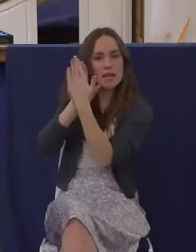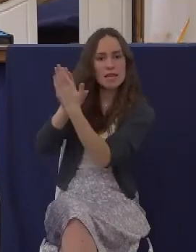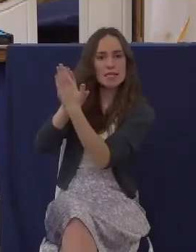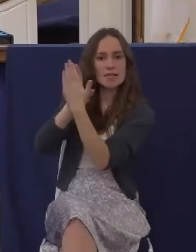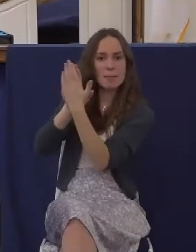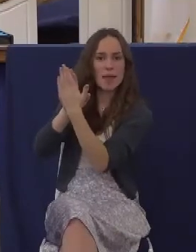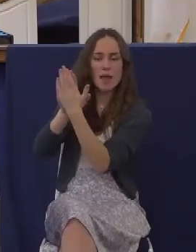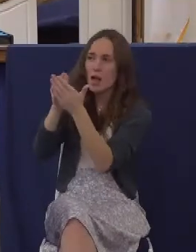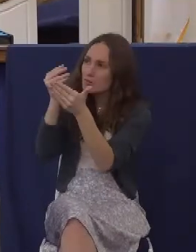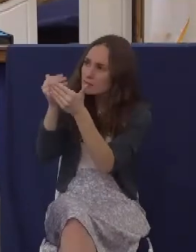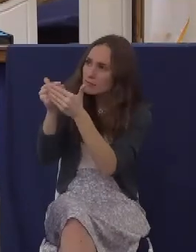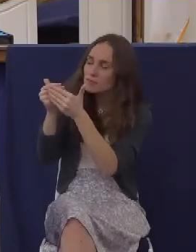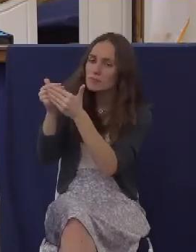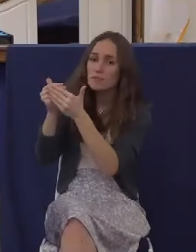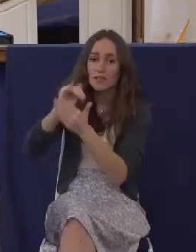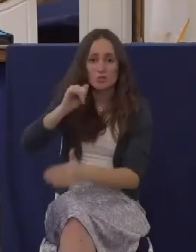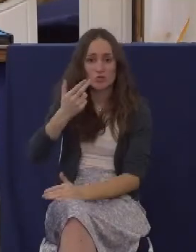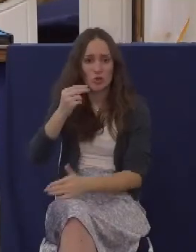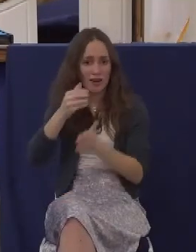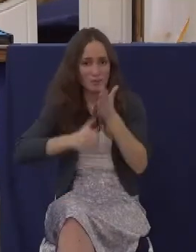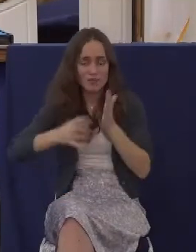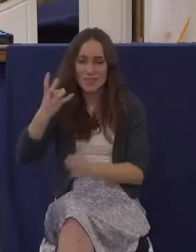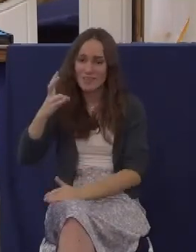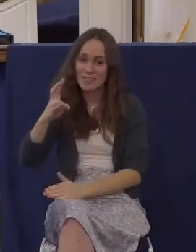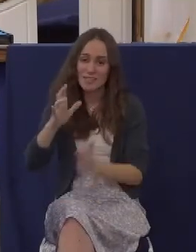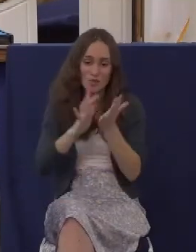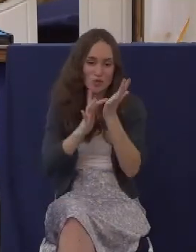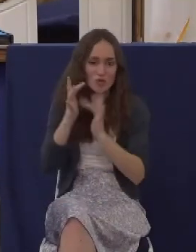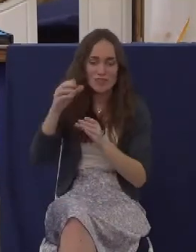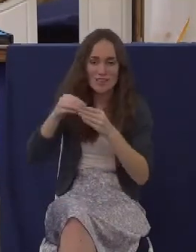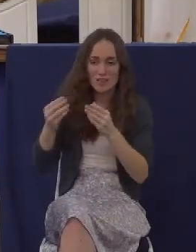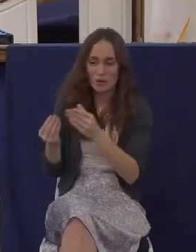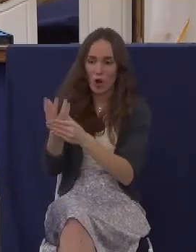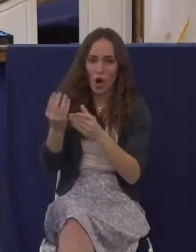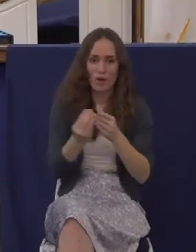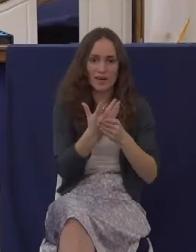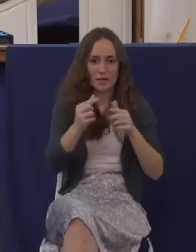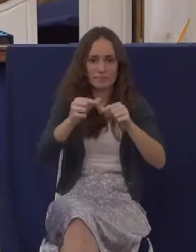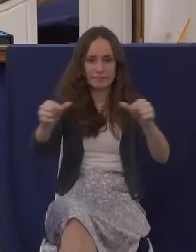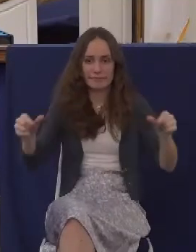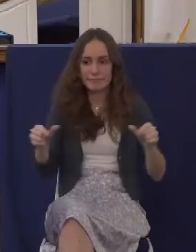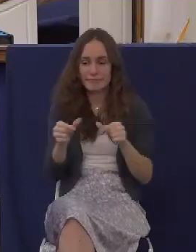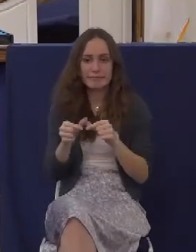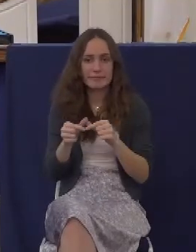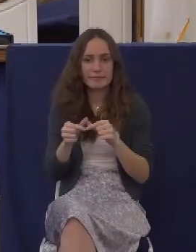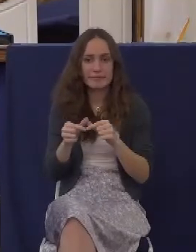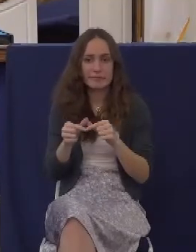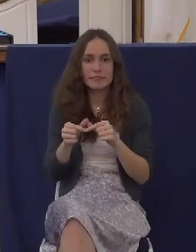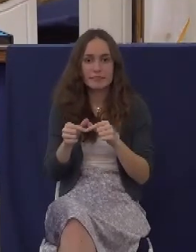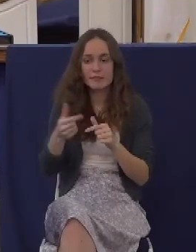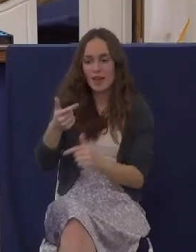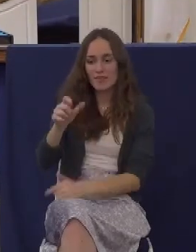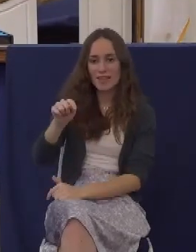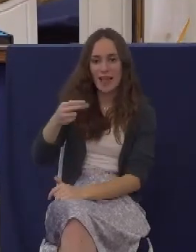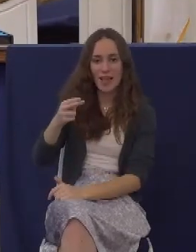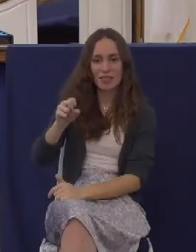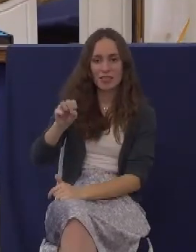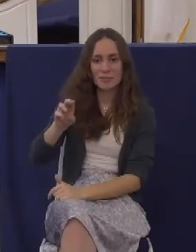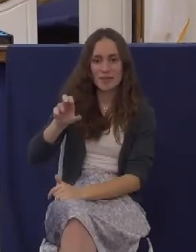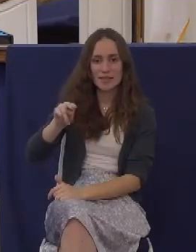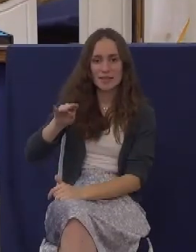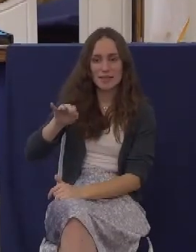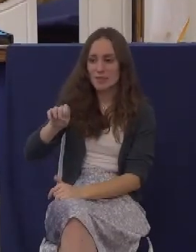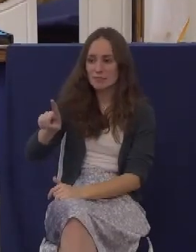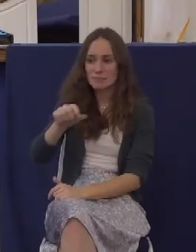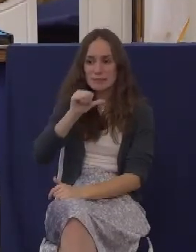you'll ever read is in John 17 when Jesus is in the Garden of Gethsemane and he's not speaking in tongues there, beloved. And when the disciples said, Lord,